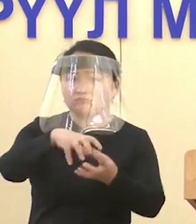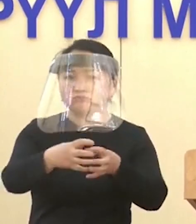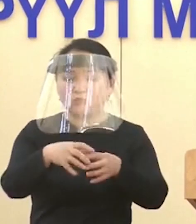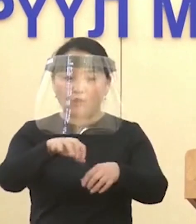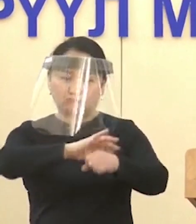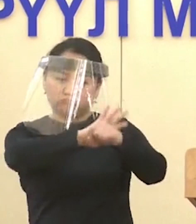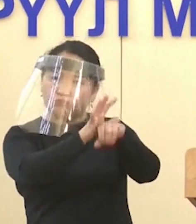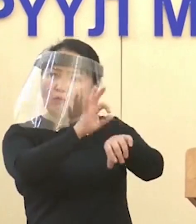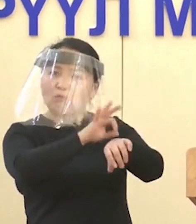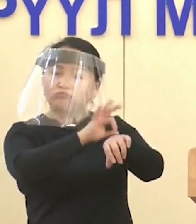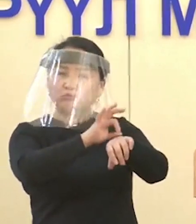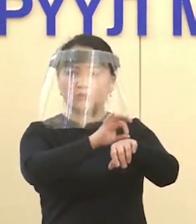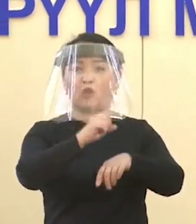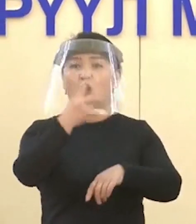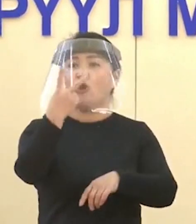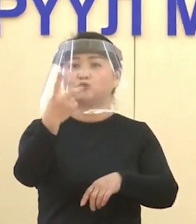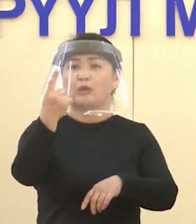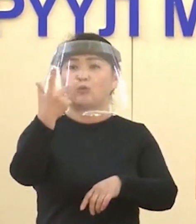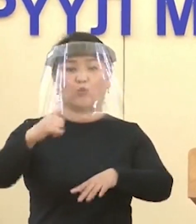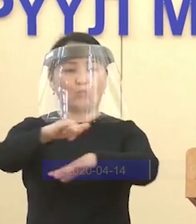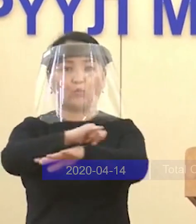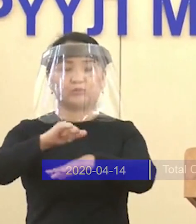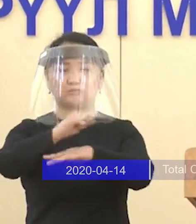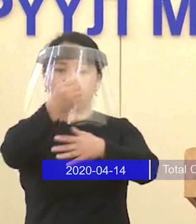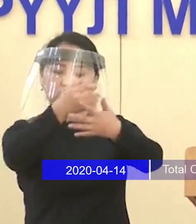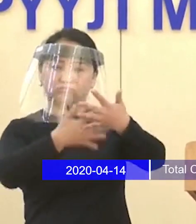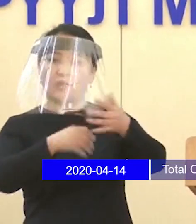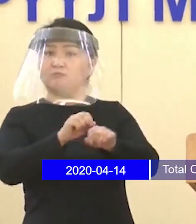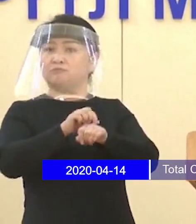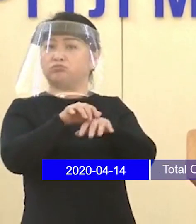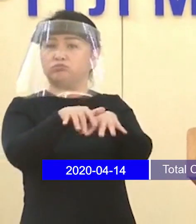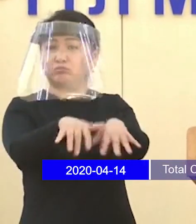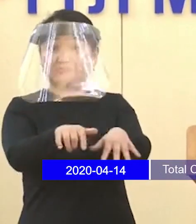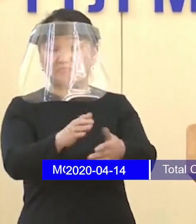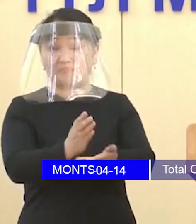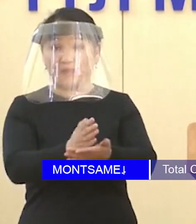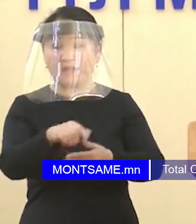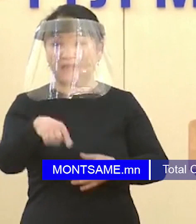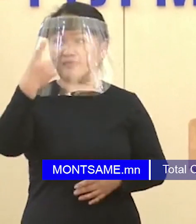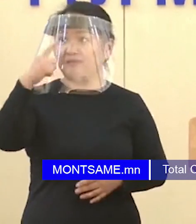officials. Currently, there are 25 people infected with COVID-19 being treated